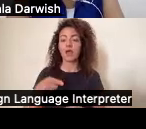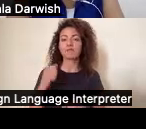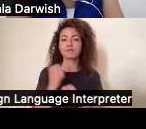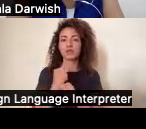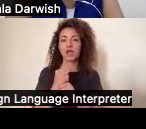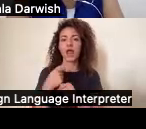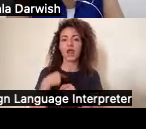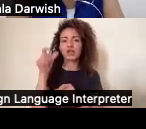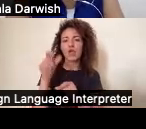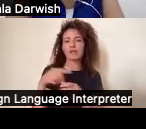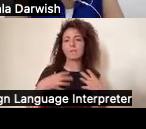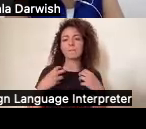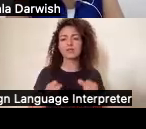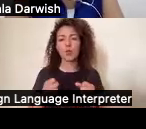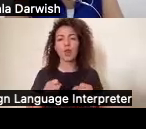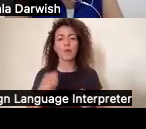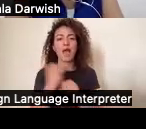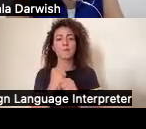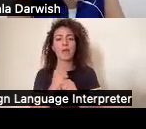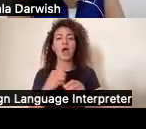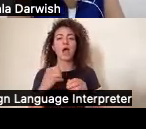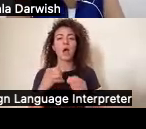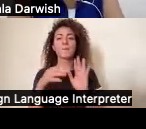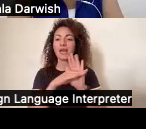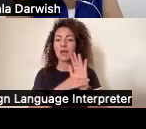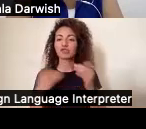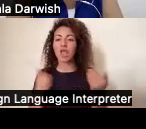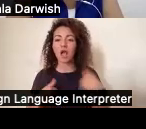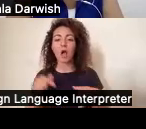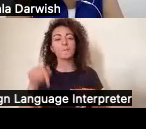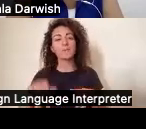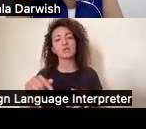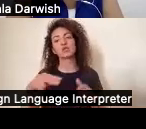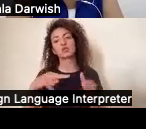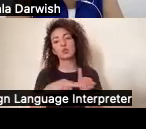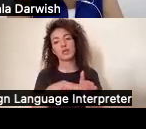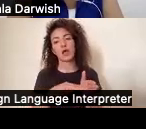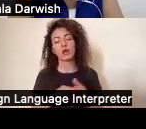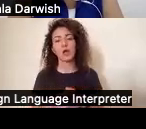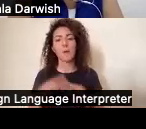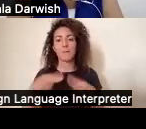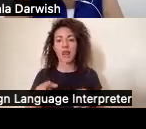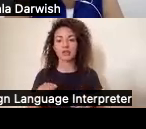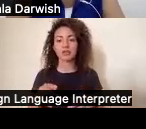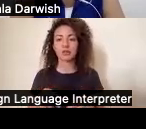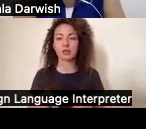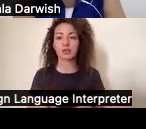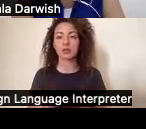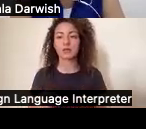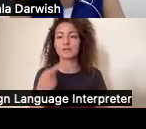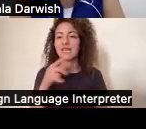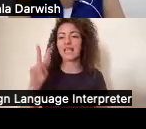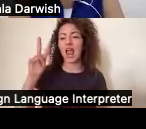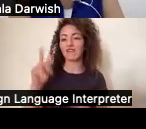the implementation of the disability program in Syria, which started as late as